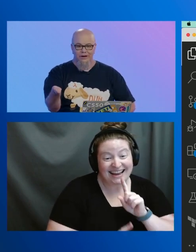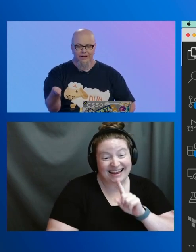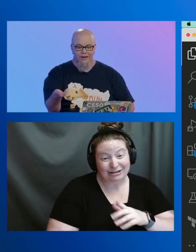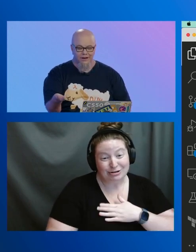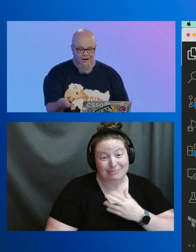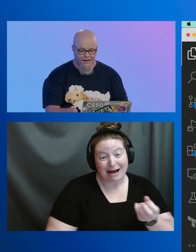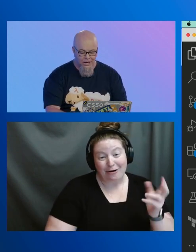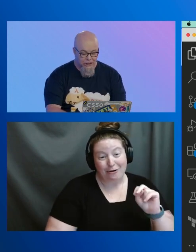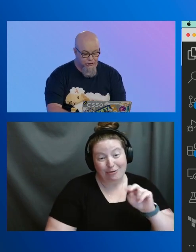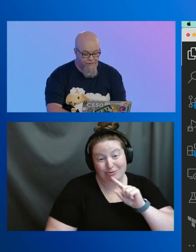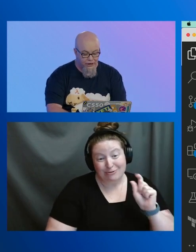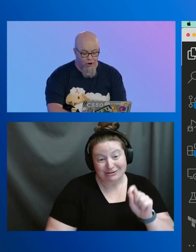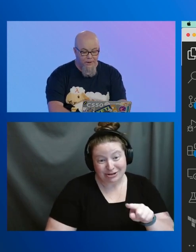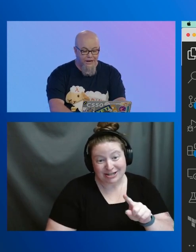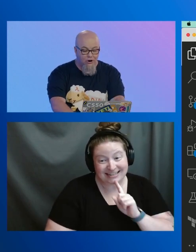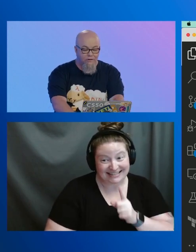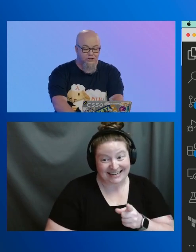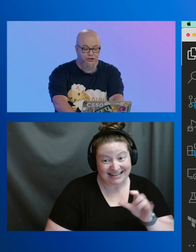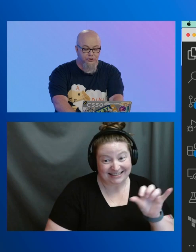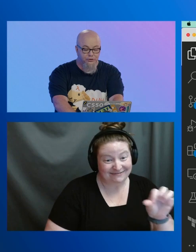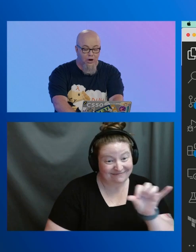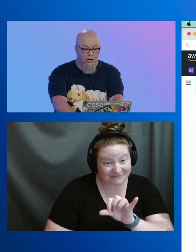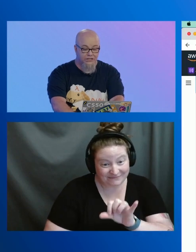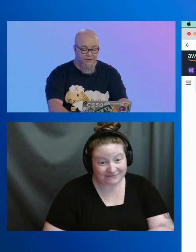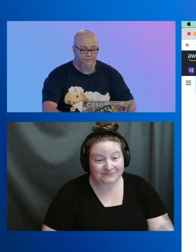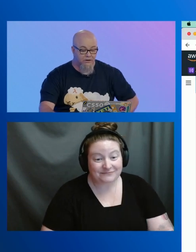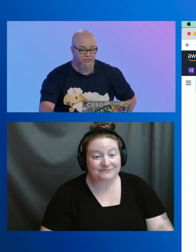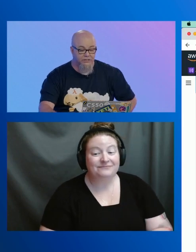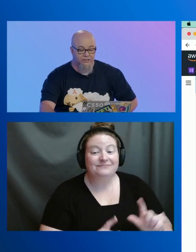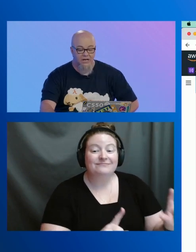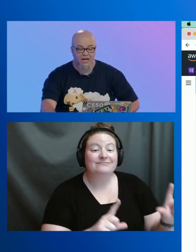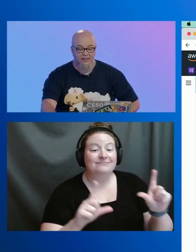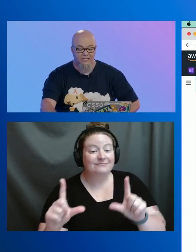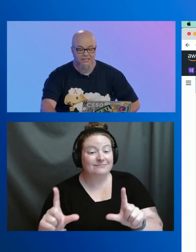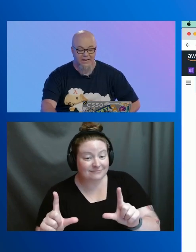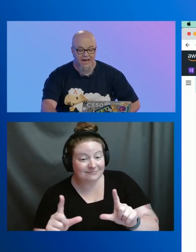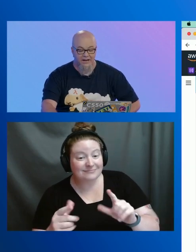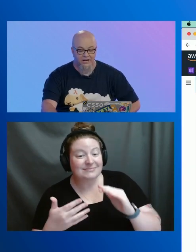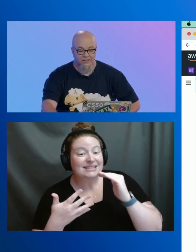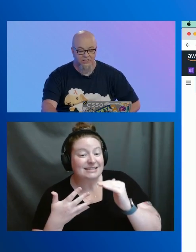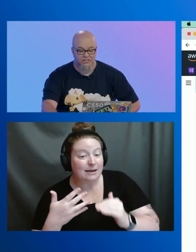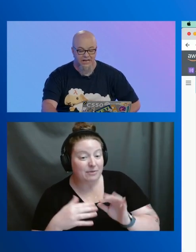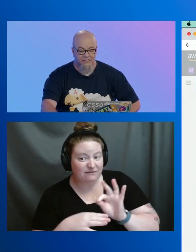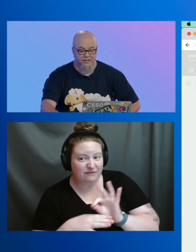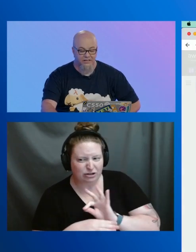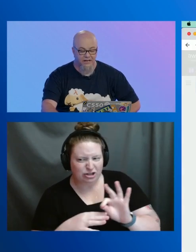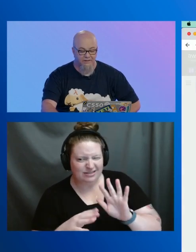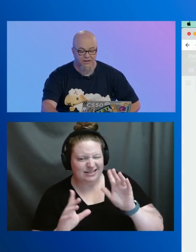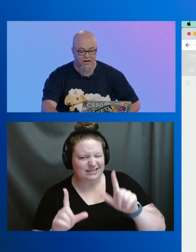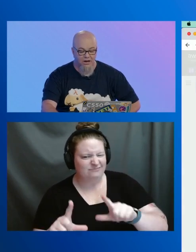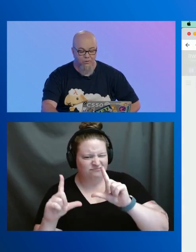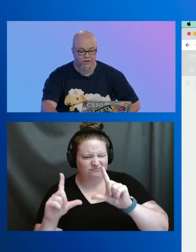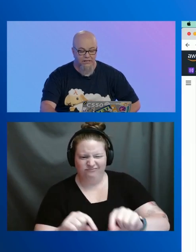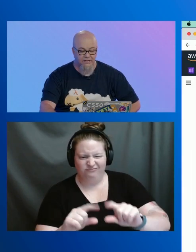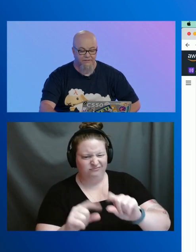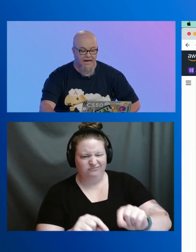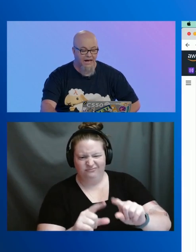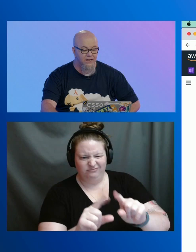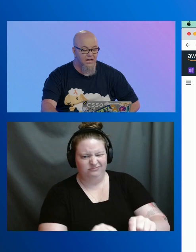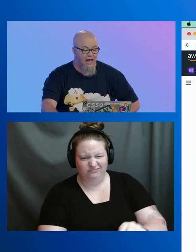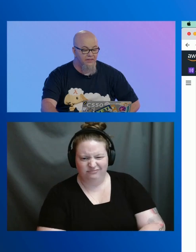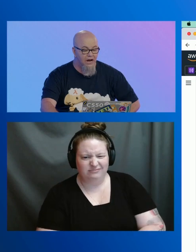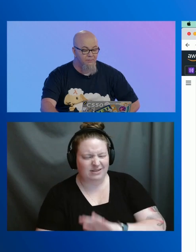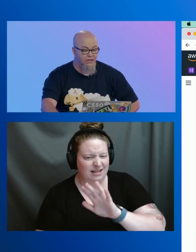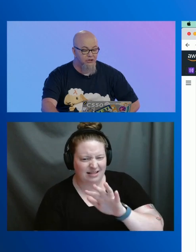were doing. All right? So if I go back over to our step functions, and let's get out of here. Let's just cancel anything I've done. We're going to leave